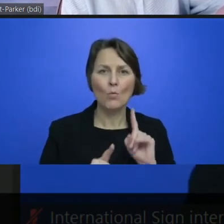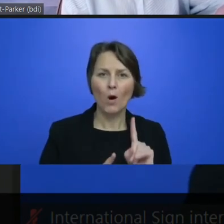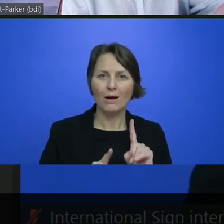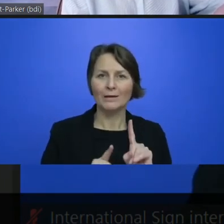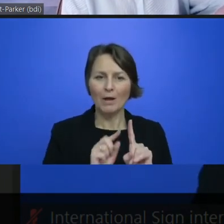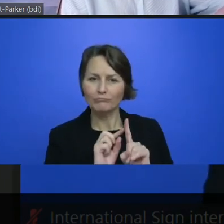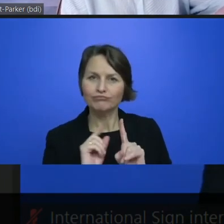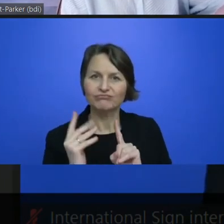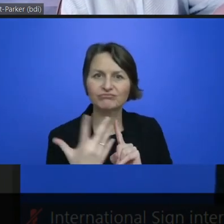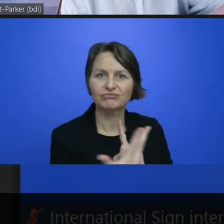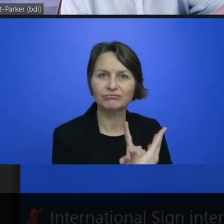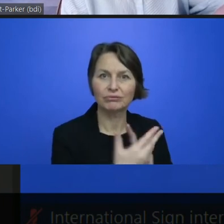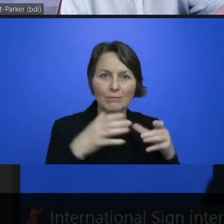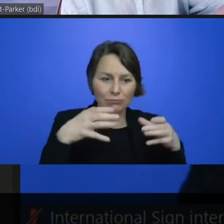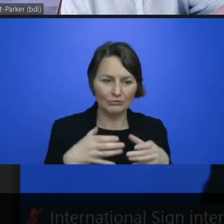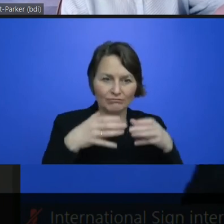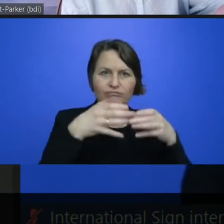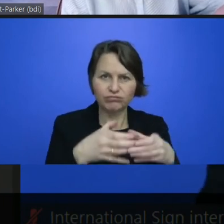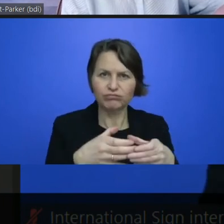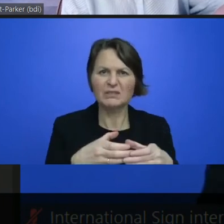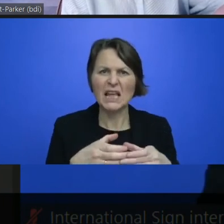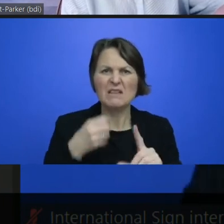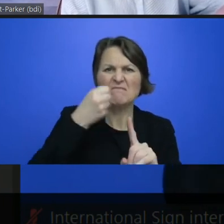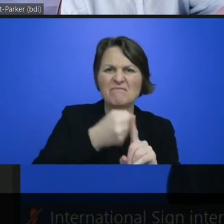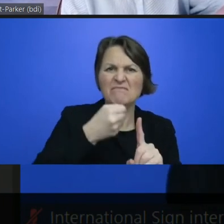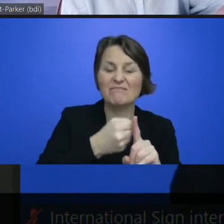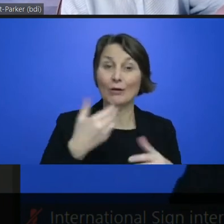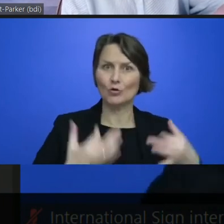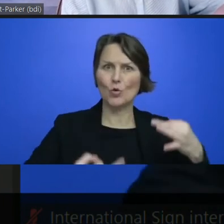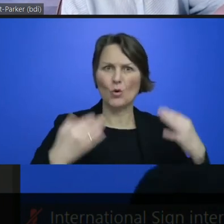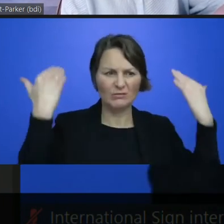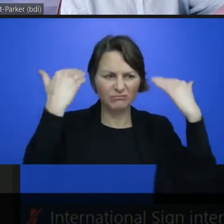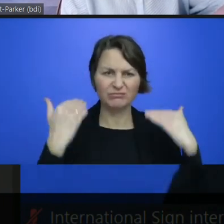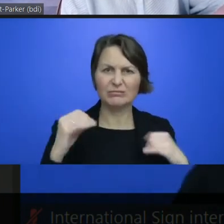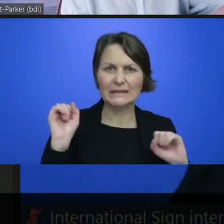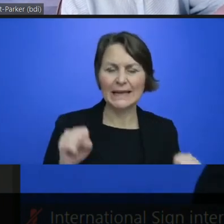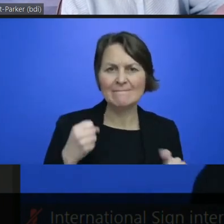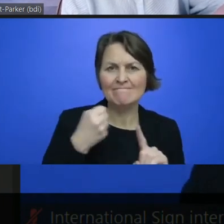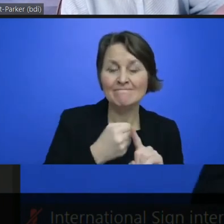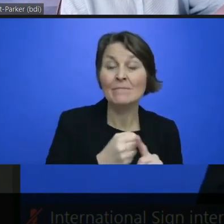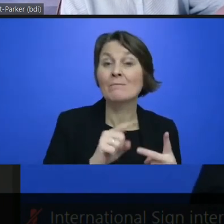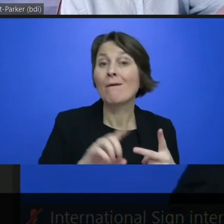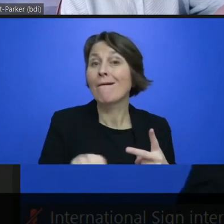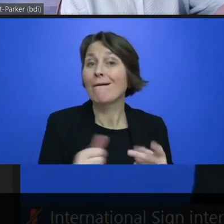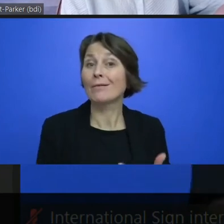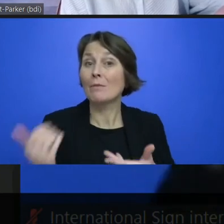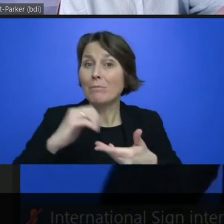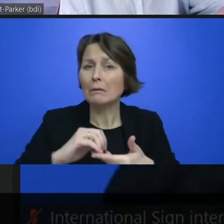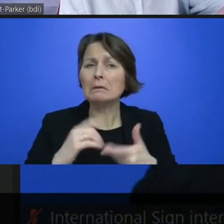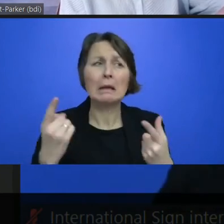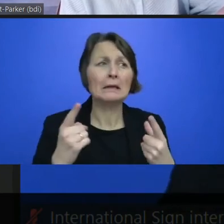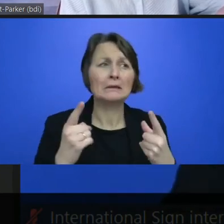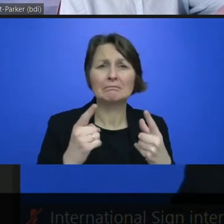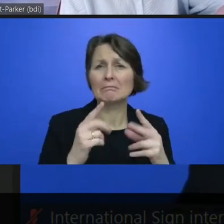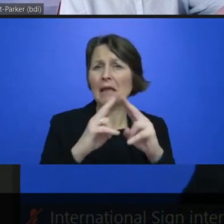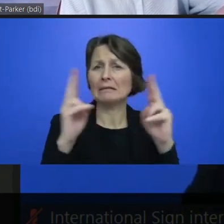embedded bias. Disability organizations will and other partners, national human rights institutions, need to take a role in